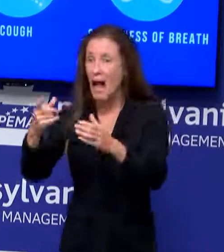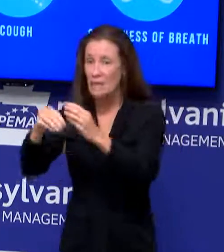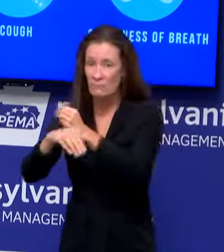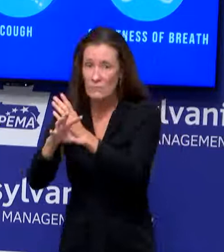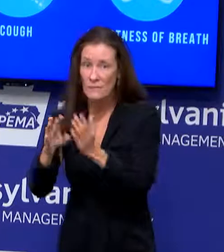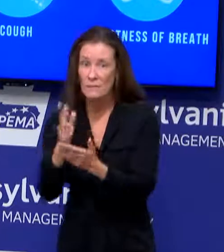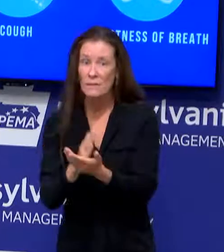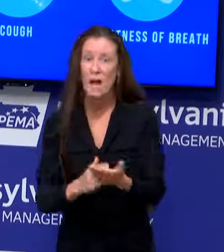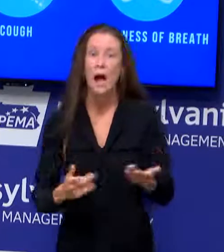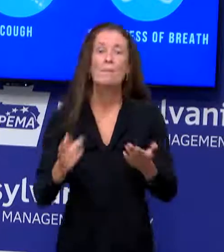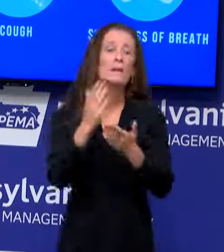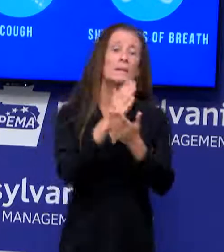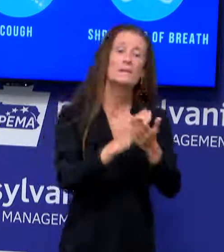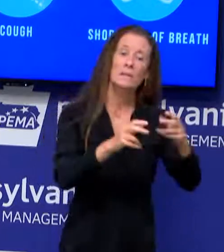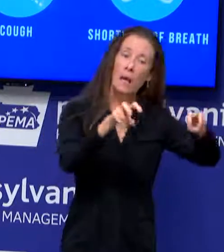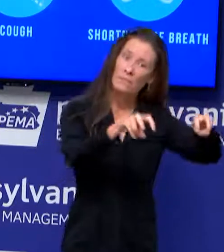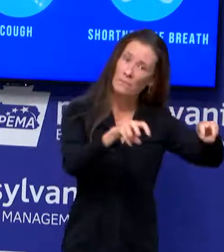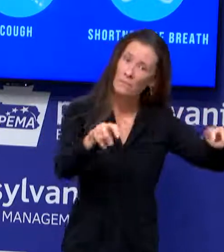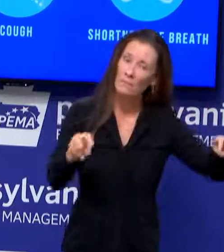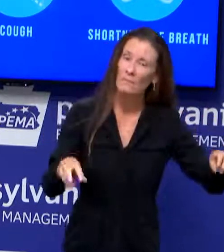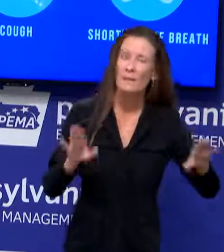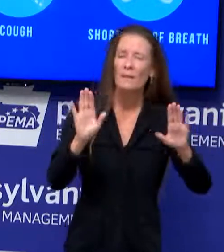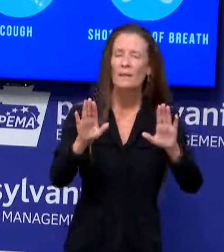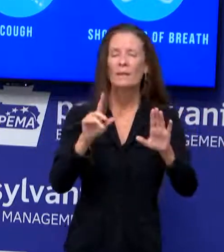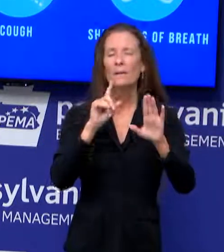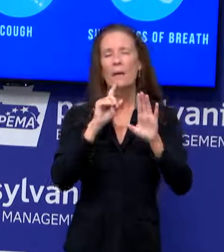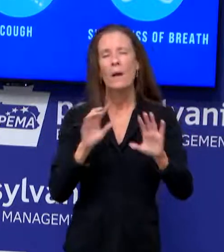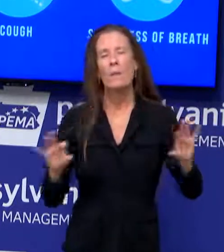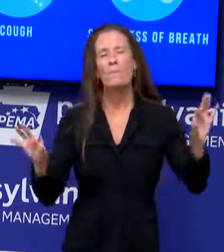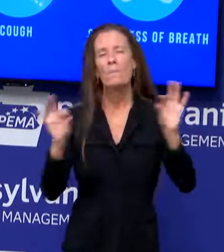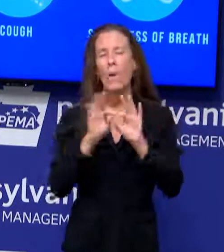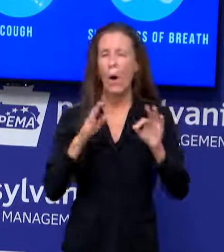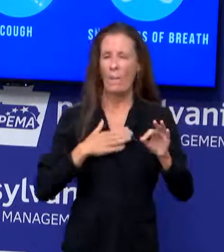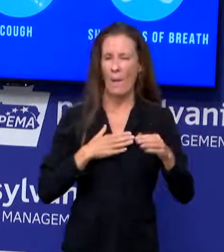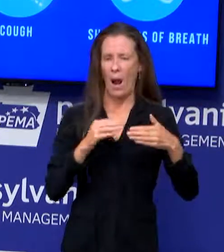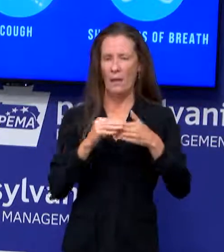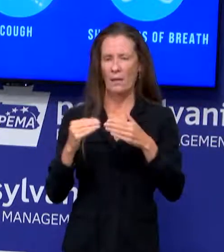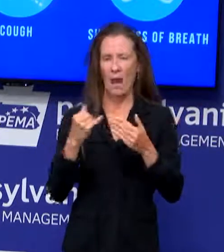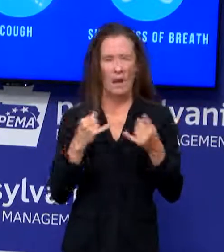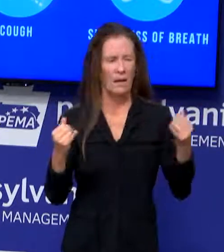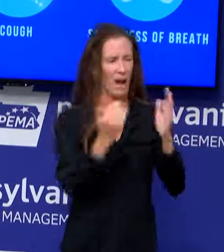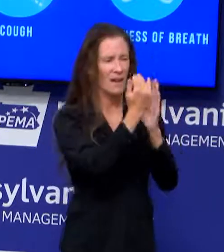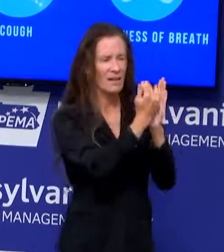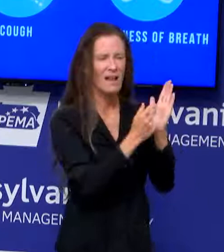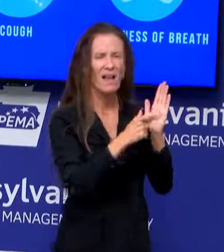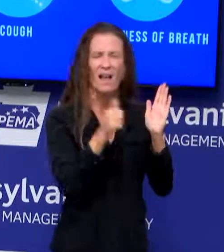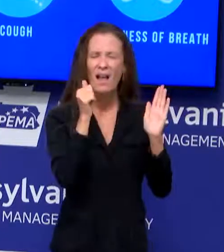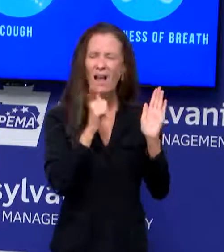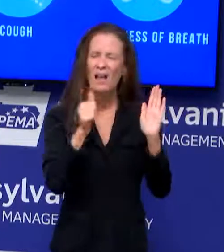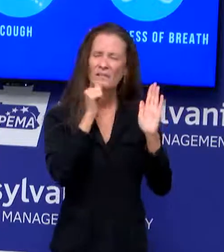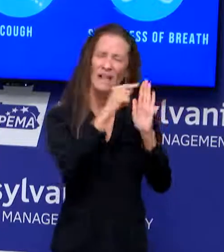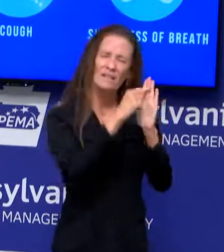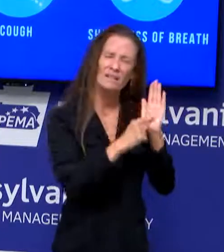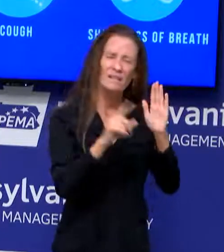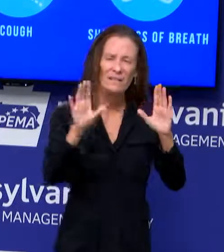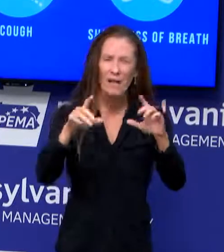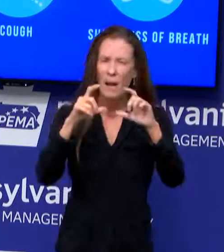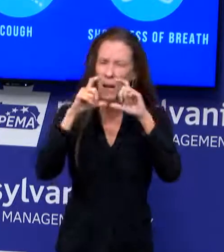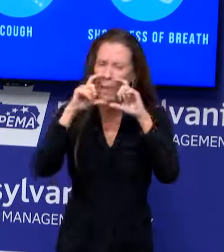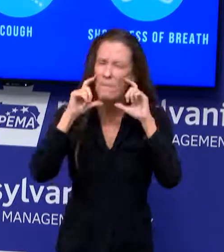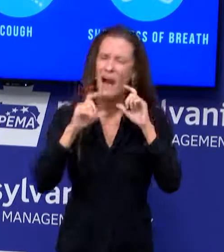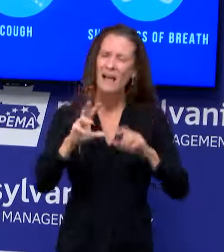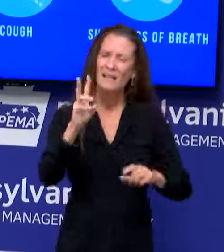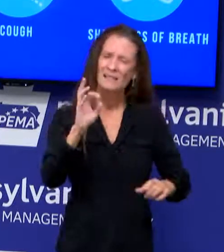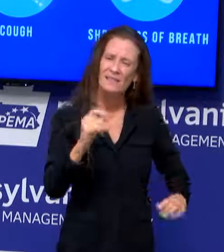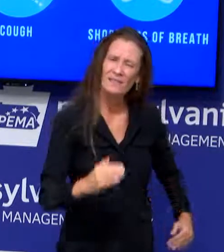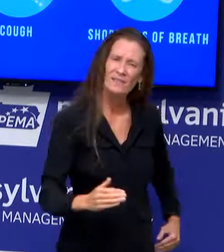follow the same guidelines that I talk about every day. Masks, social distancing, hand washing, hand